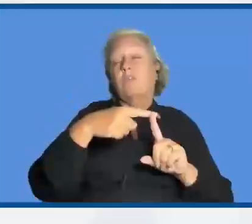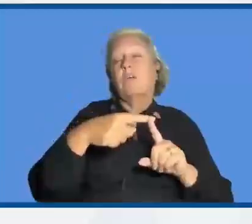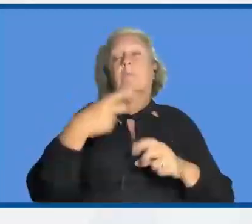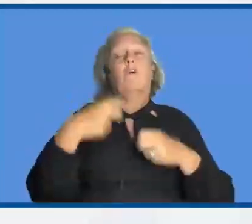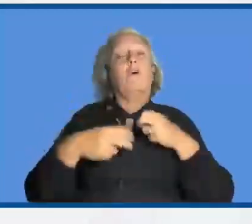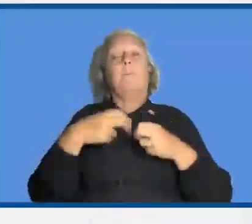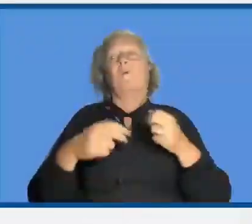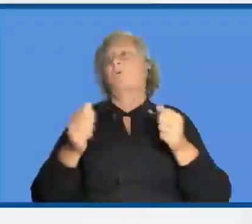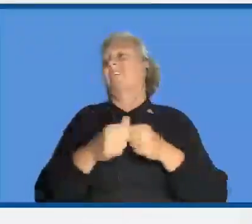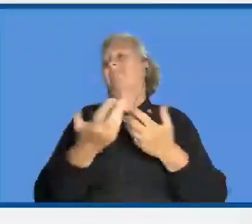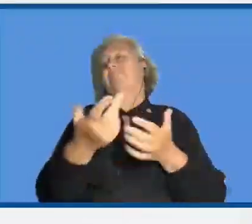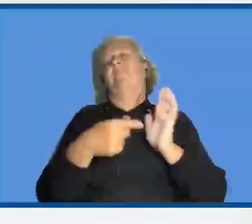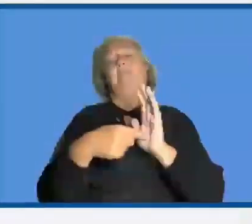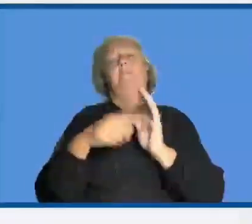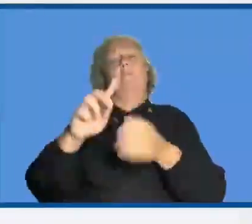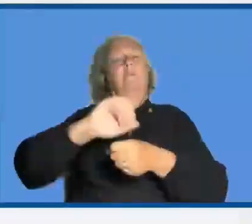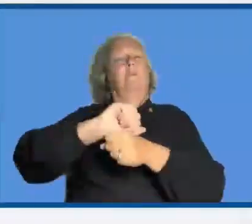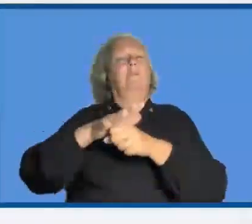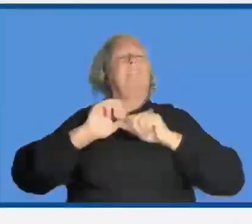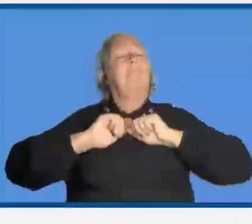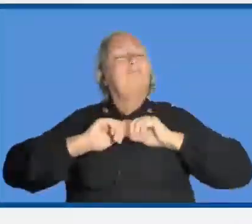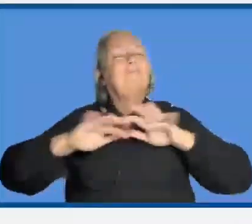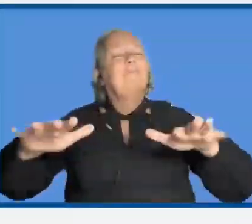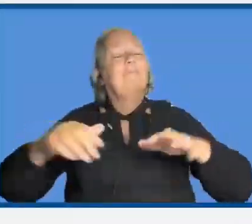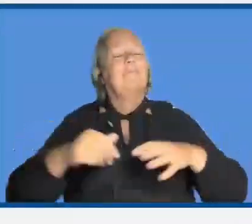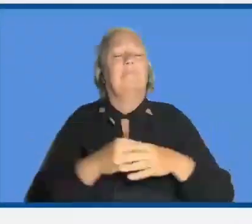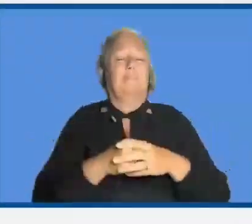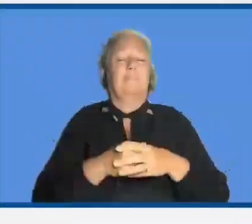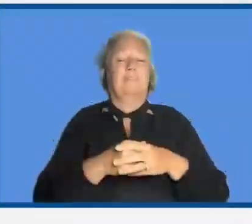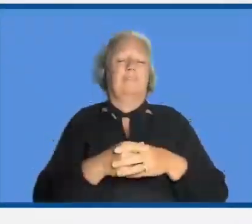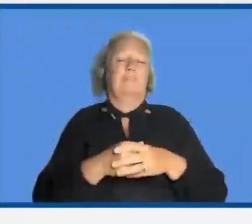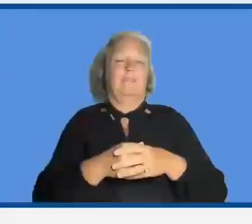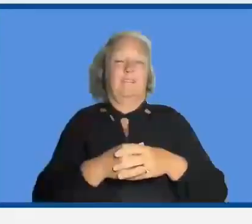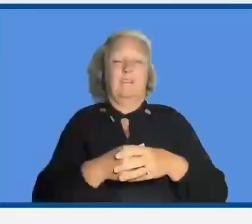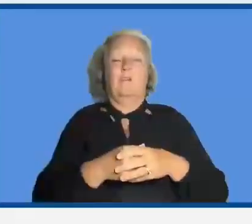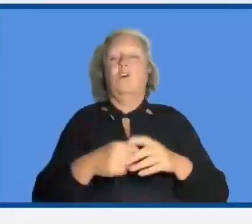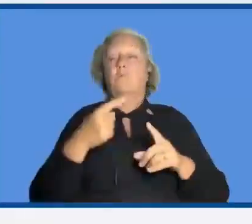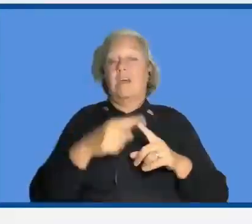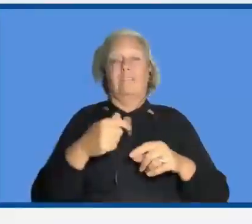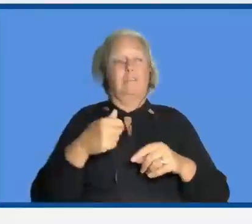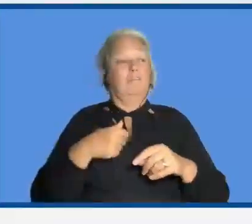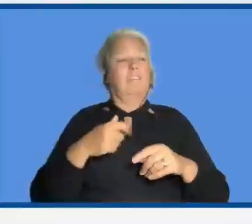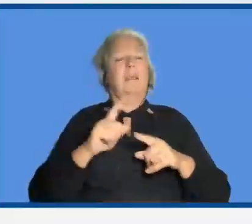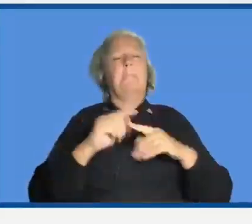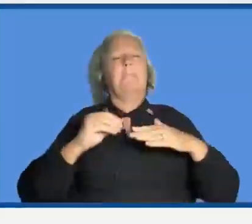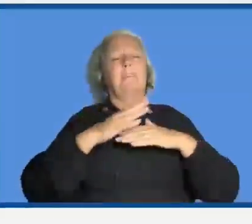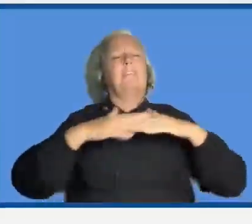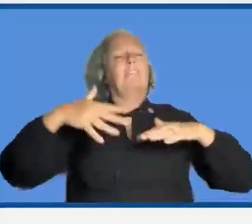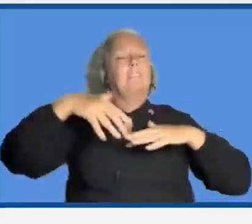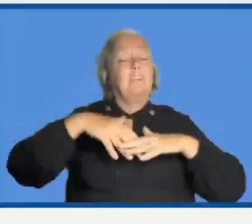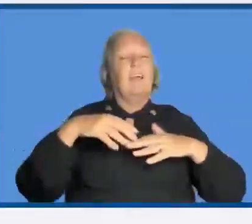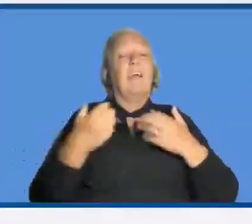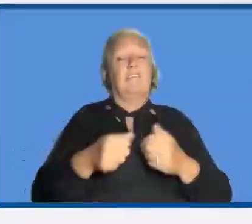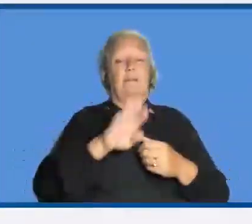on, we are also custodians of some of the most important biological diversity on the